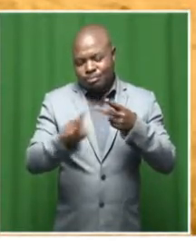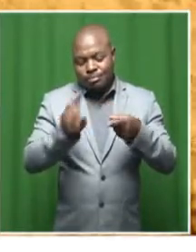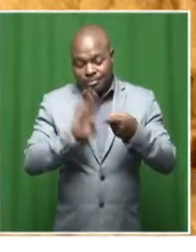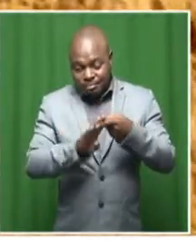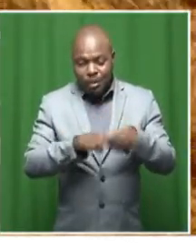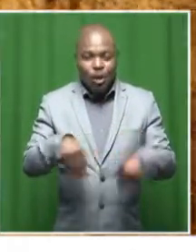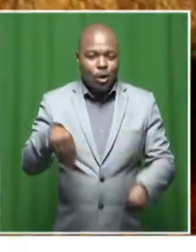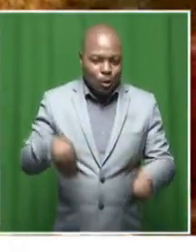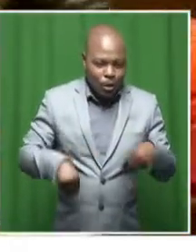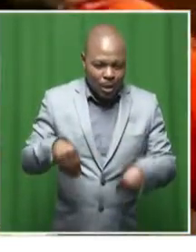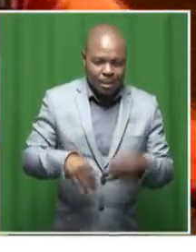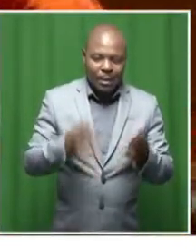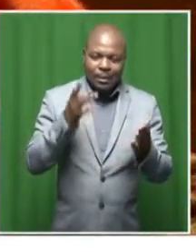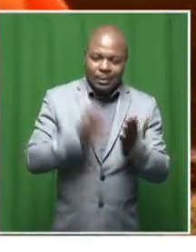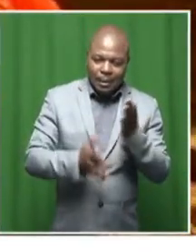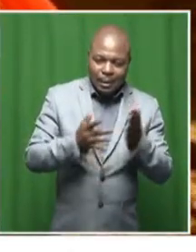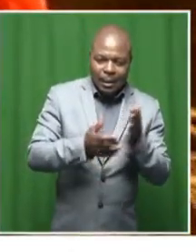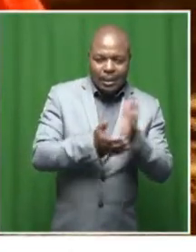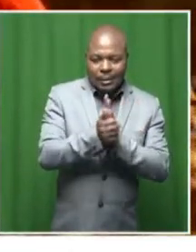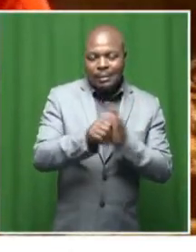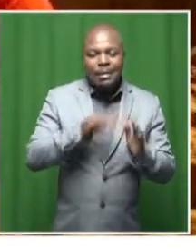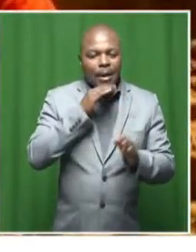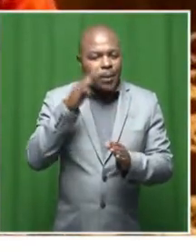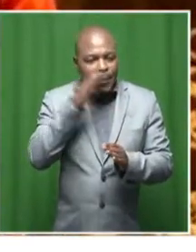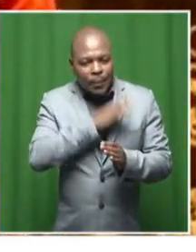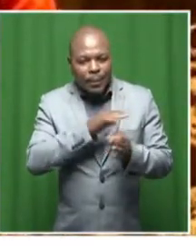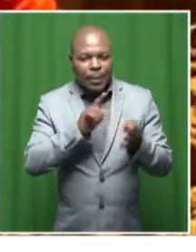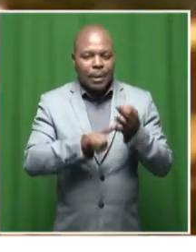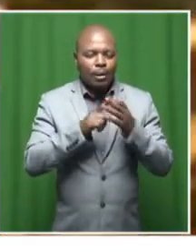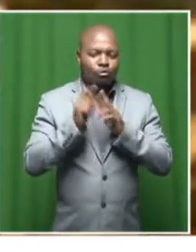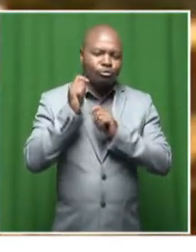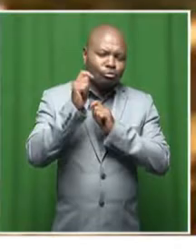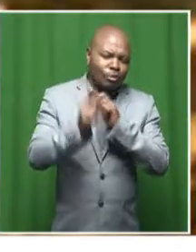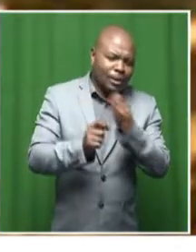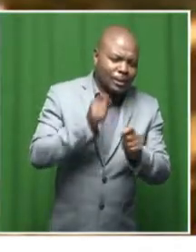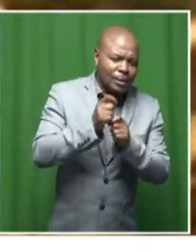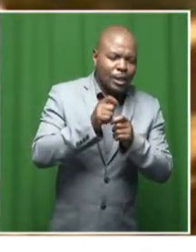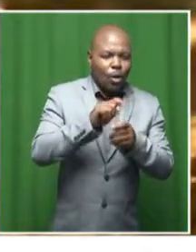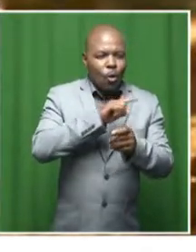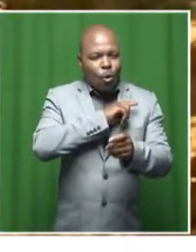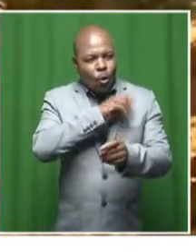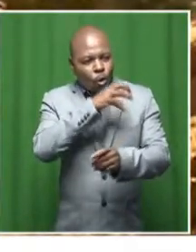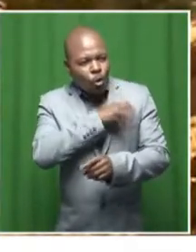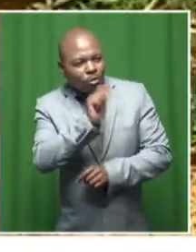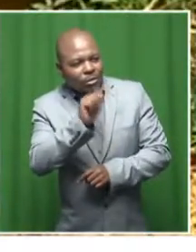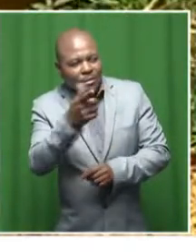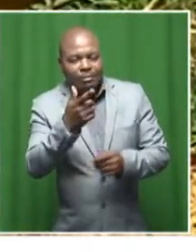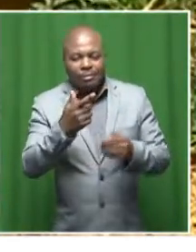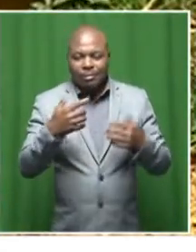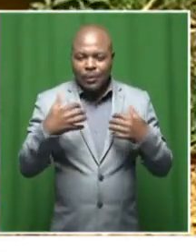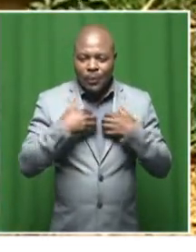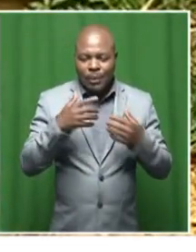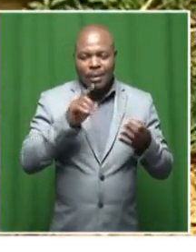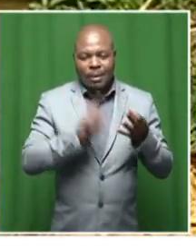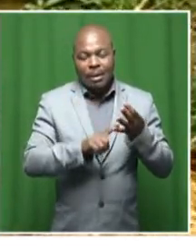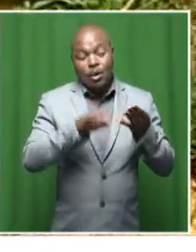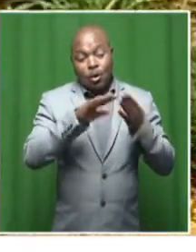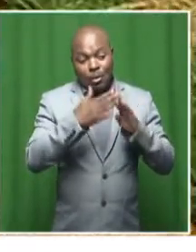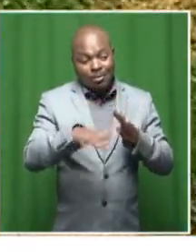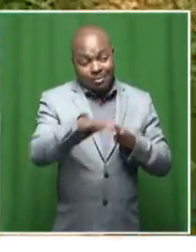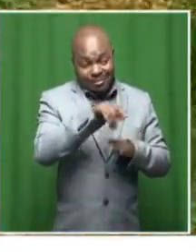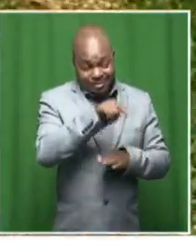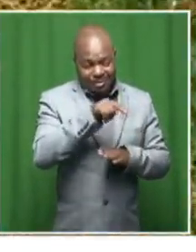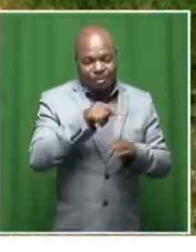corruption, technical deficiencies and discontent by traditional authorities have been the prime challenges. Residents say the